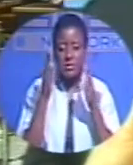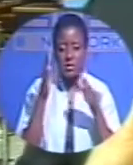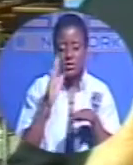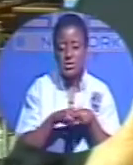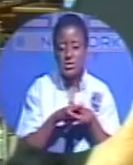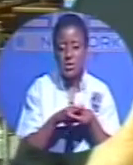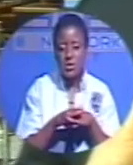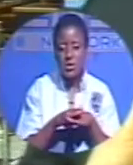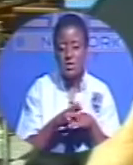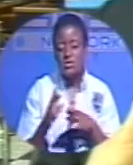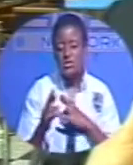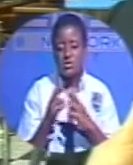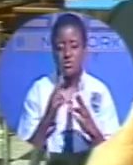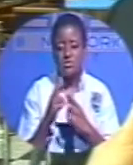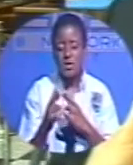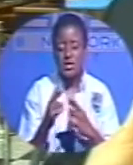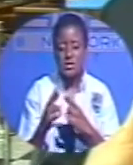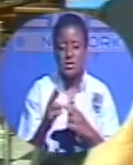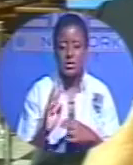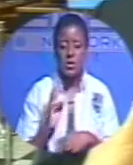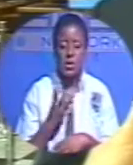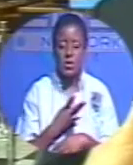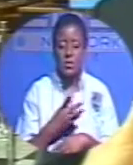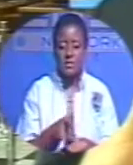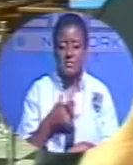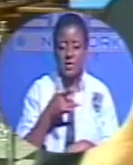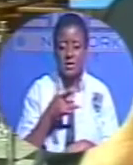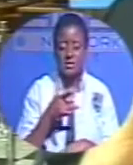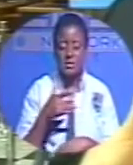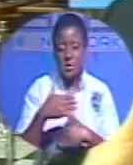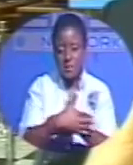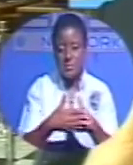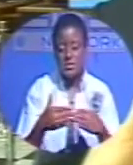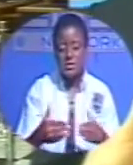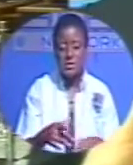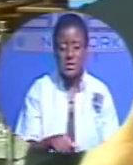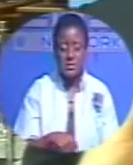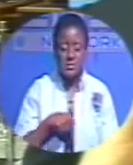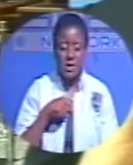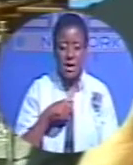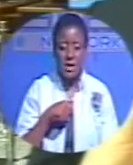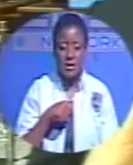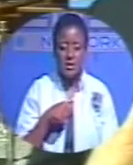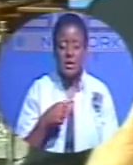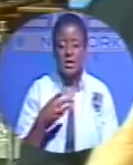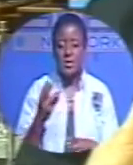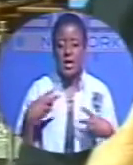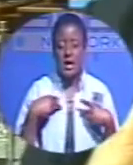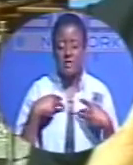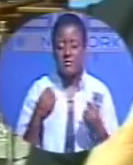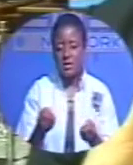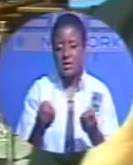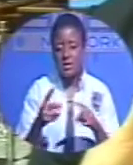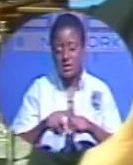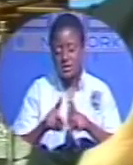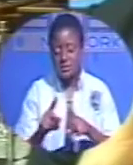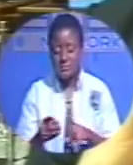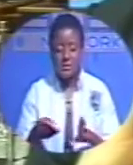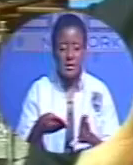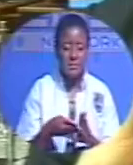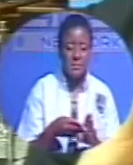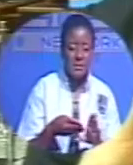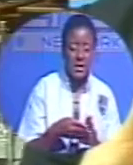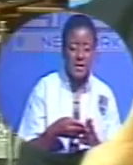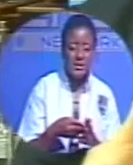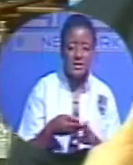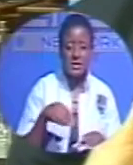sense of community pride by saying, look, we got all these branches, not only here in New Providence, Grand Bahama, Andros, Inagua, Cat Island, Exuma,